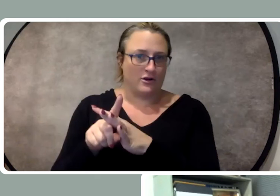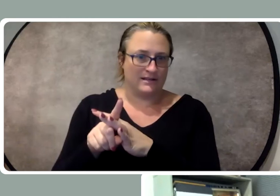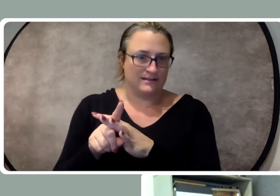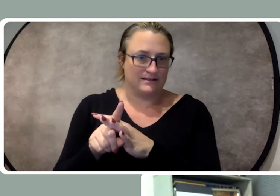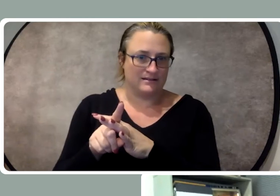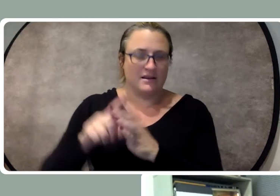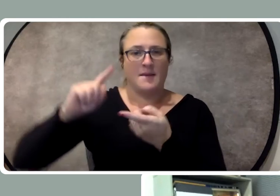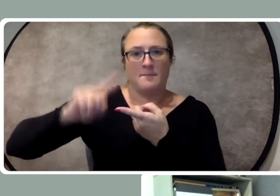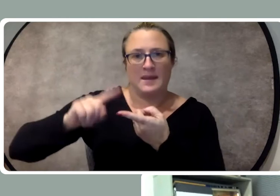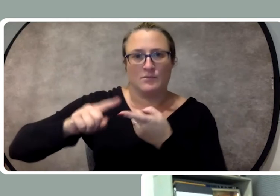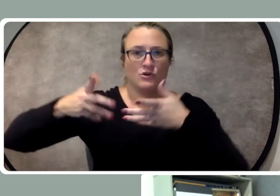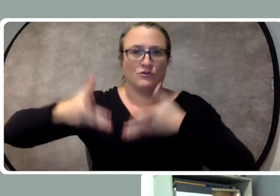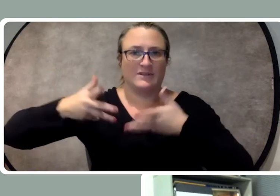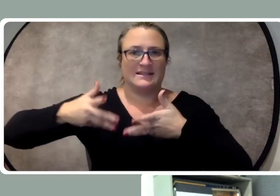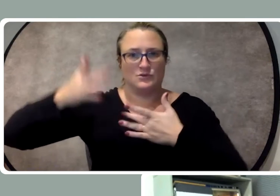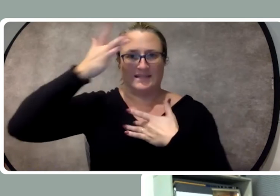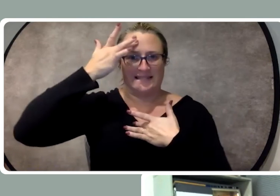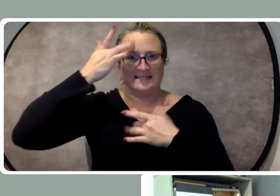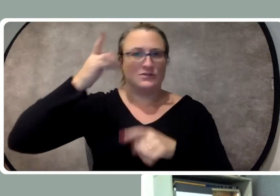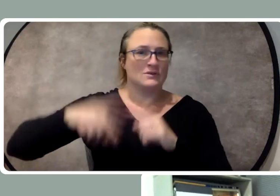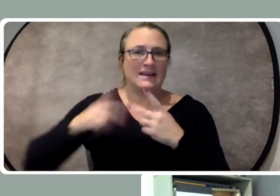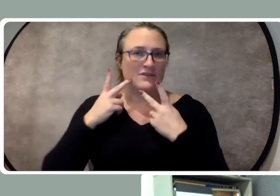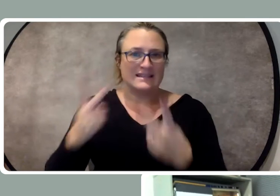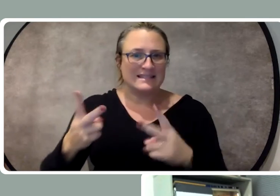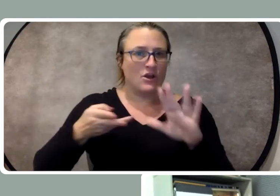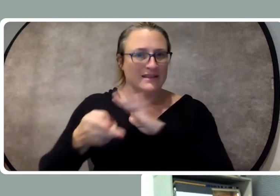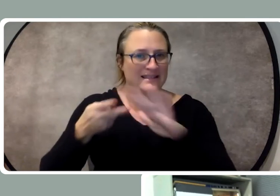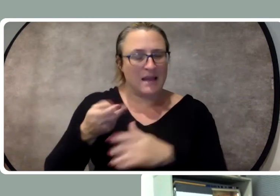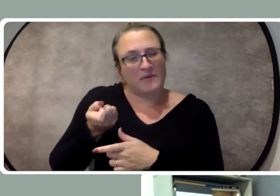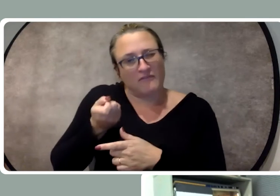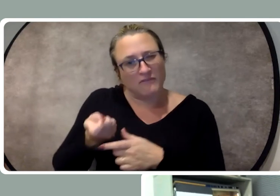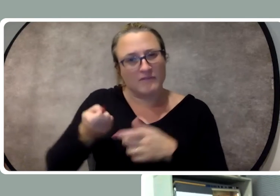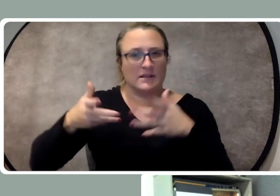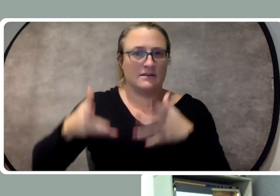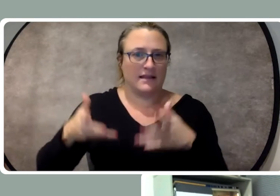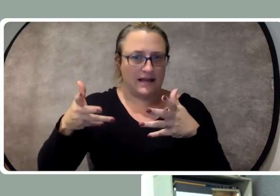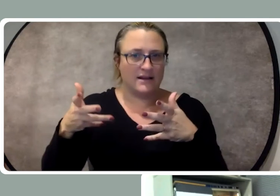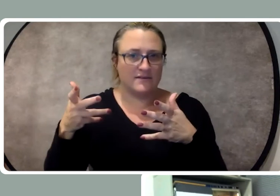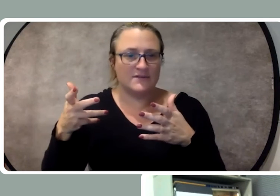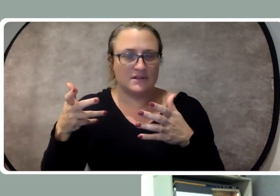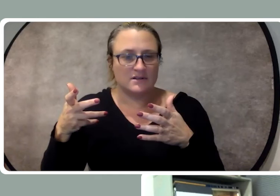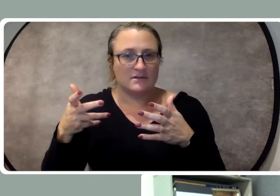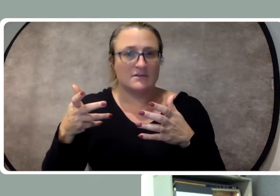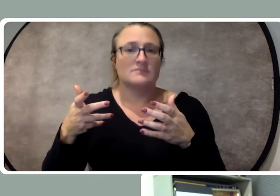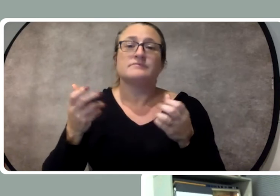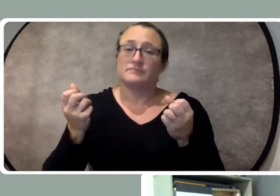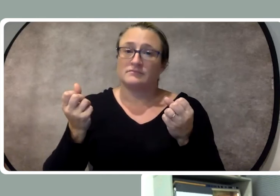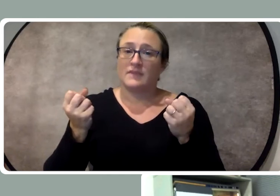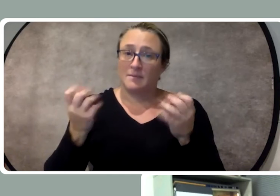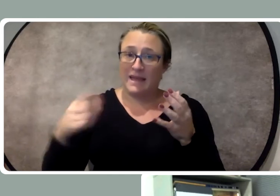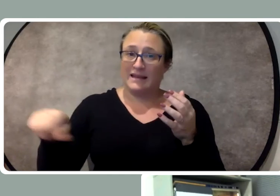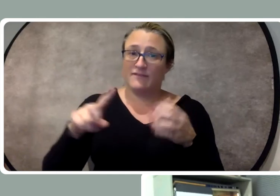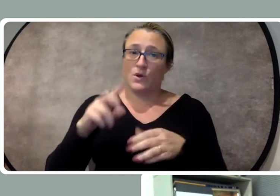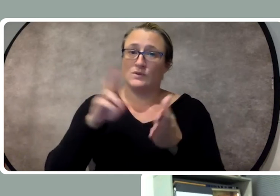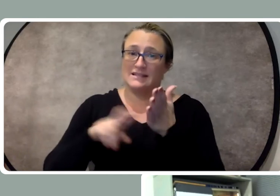minimal residual disease that we cannot really see on a scan or any other way. And many of those studies, including